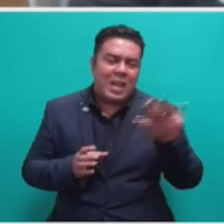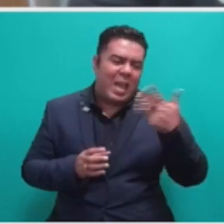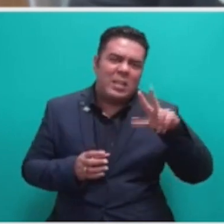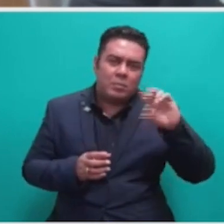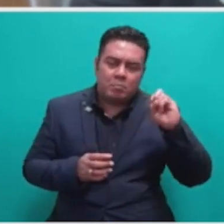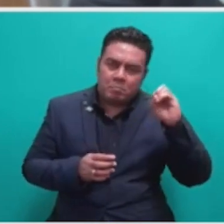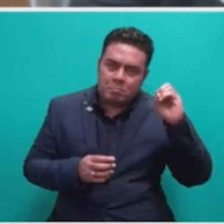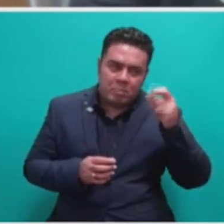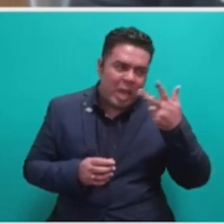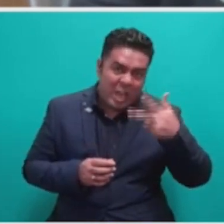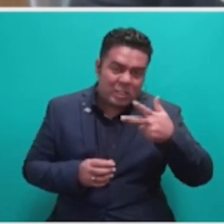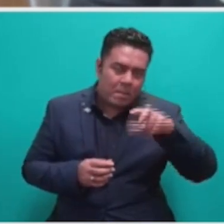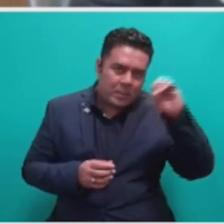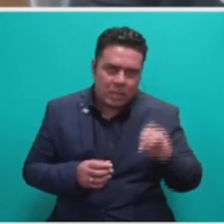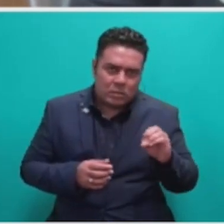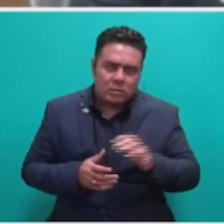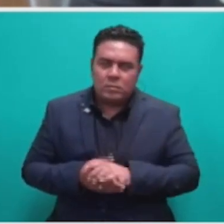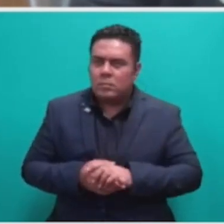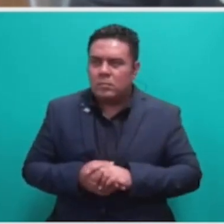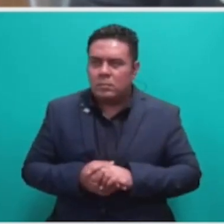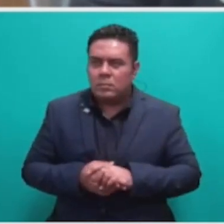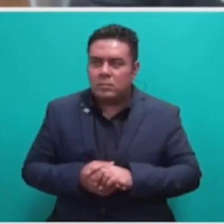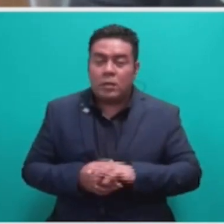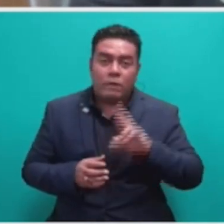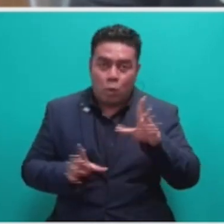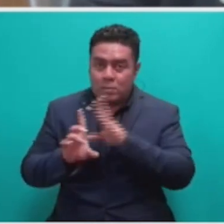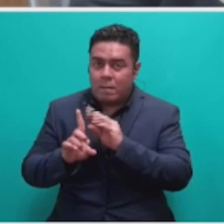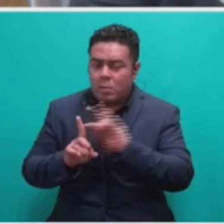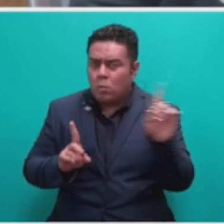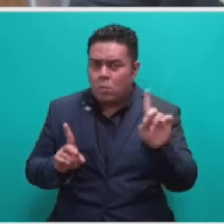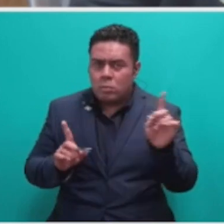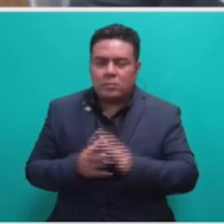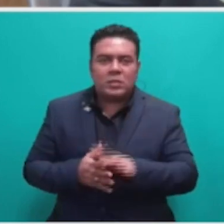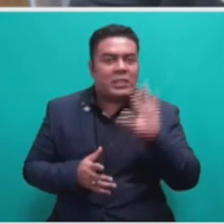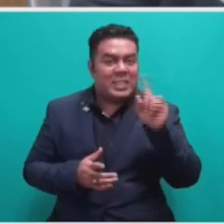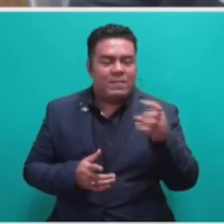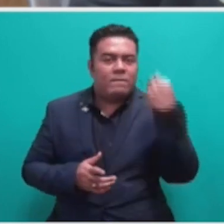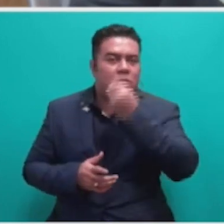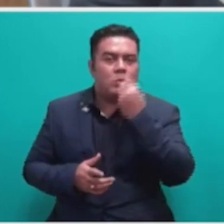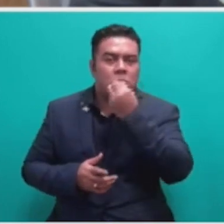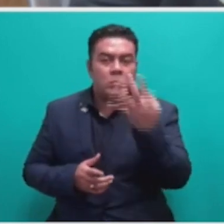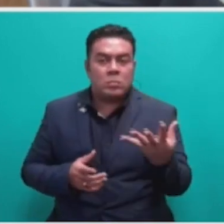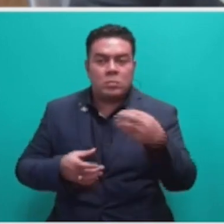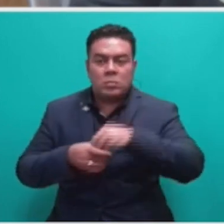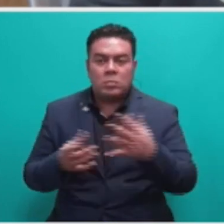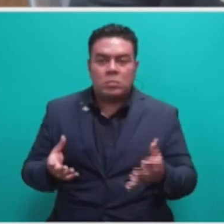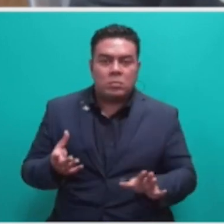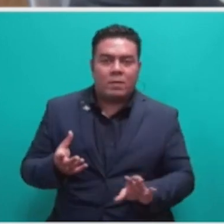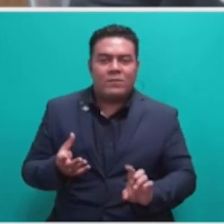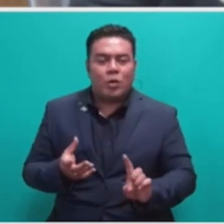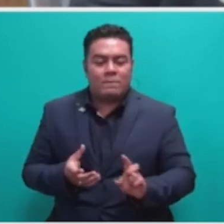for example, if the food price, for example, has gone up